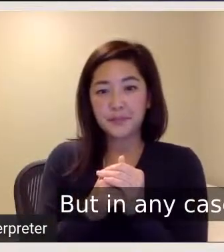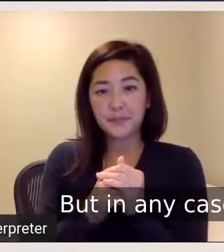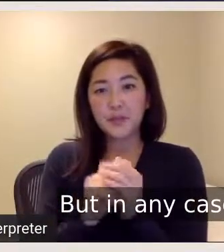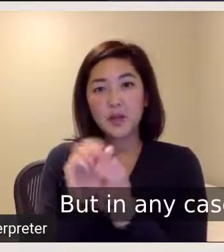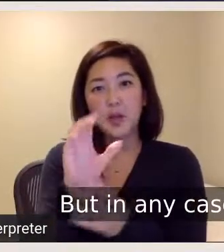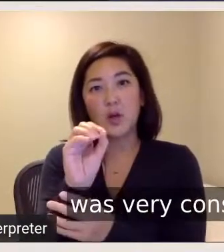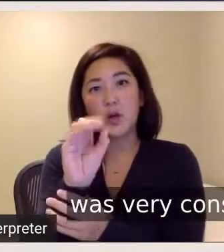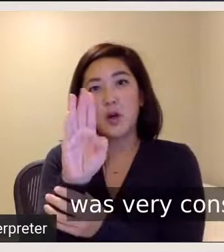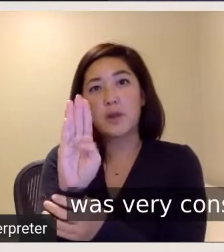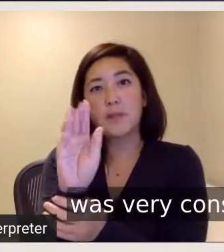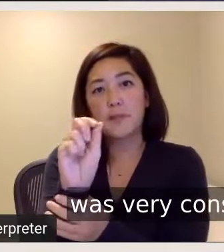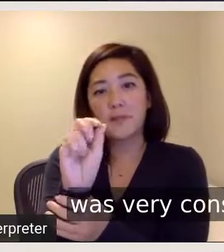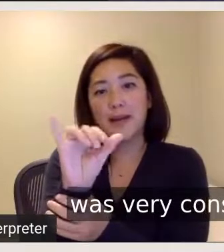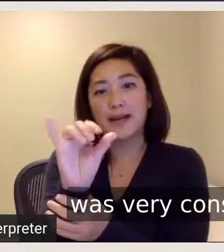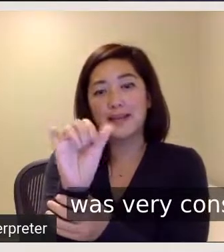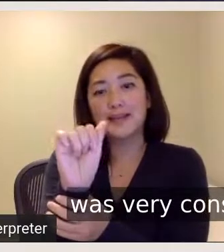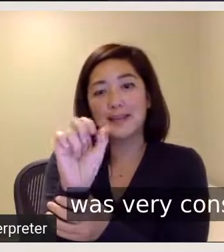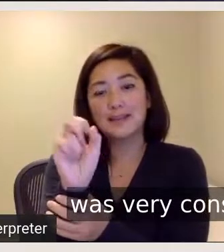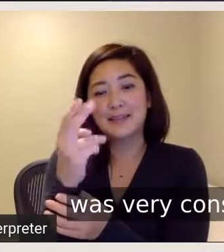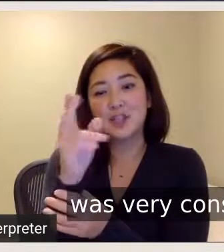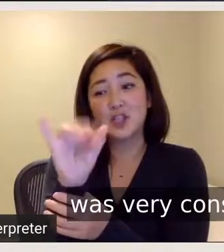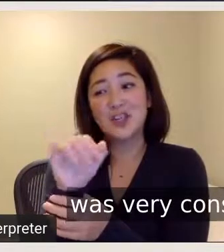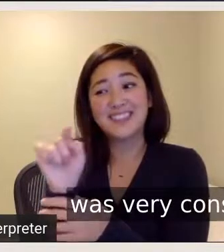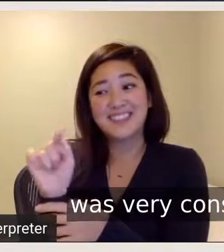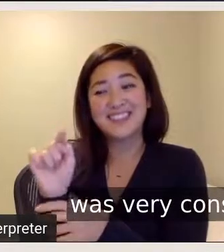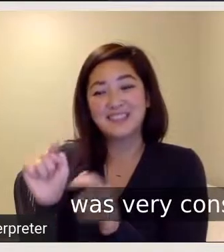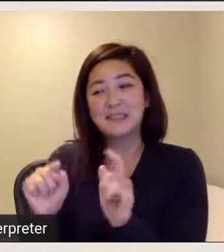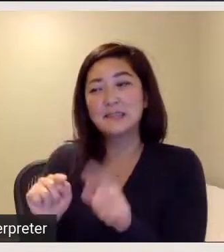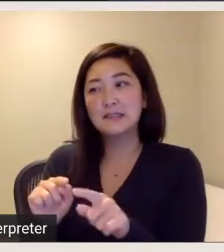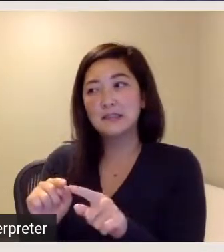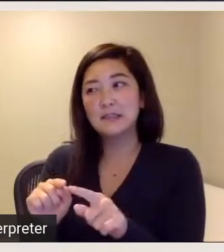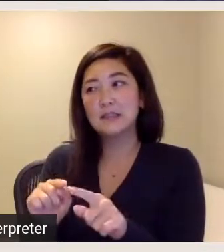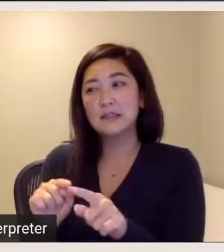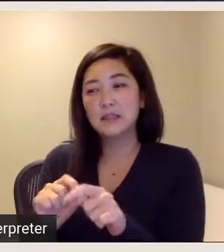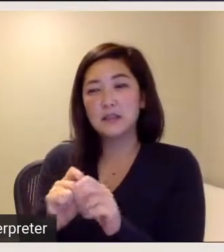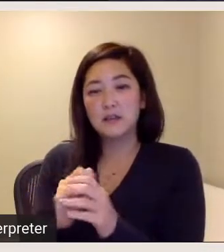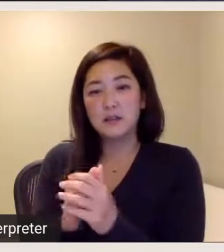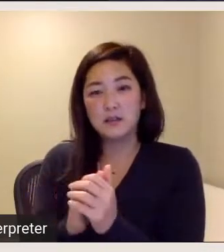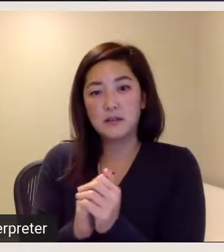Obayashi, like I said, was very consciously